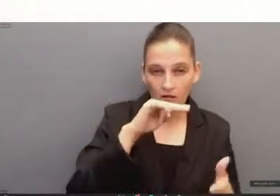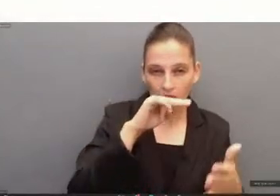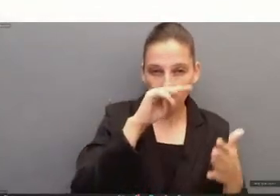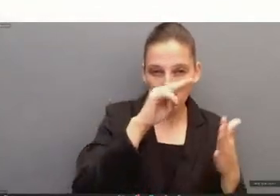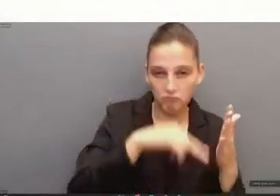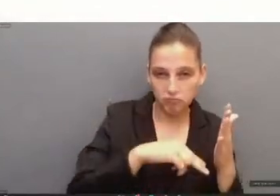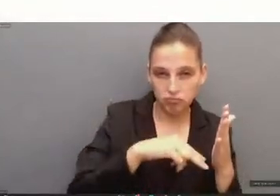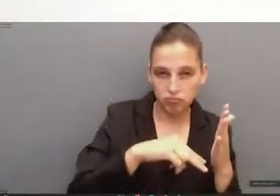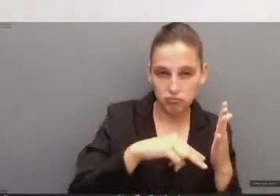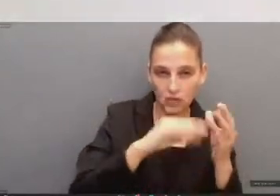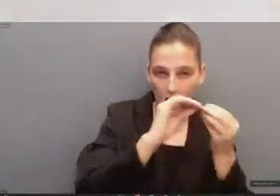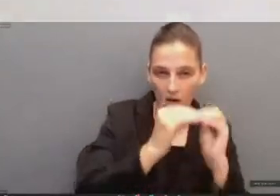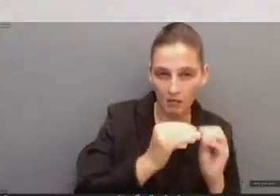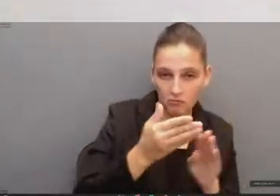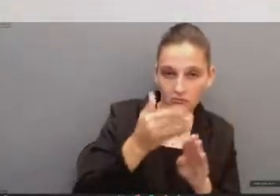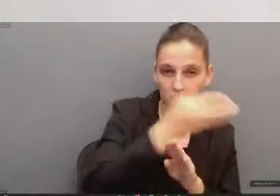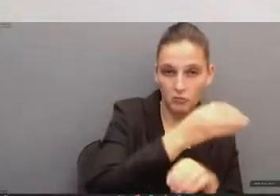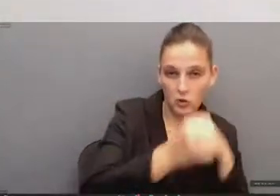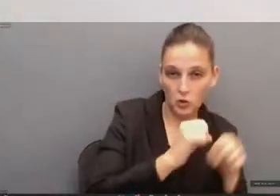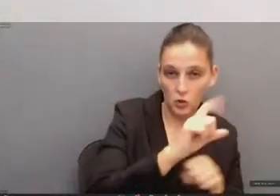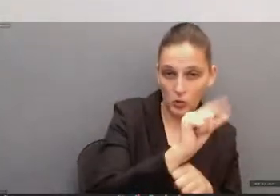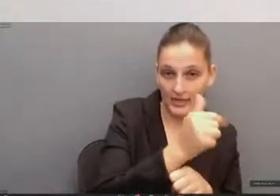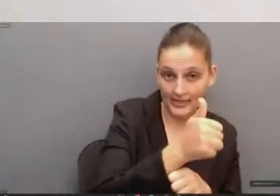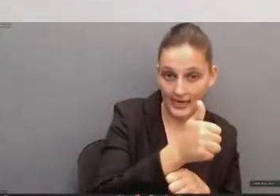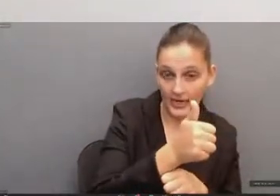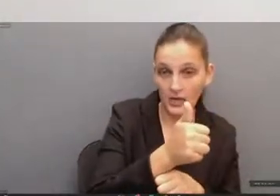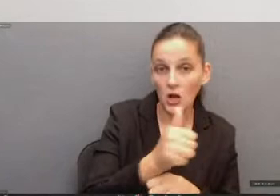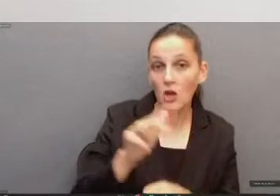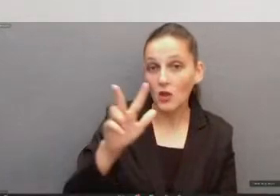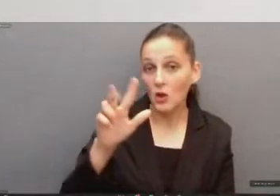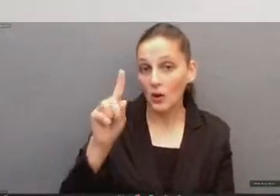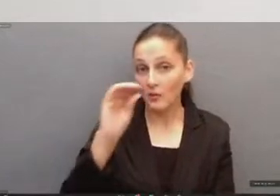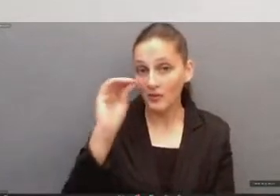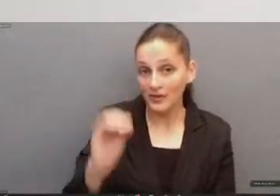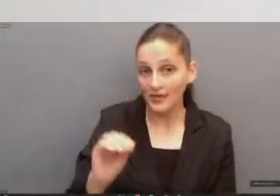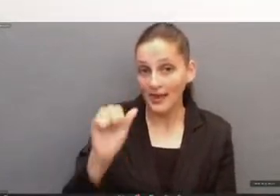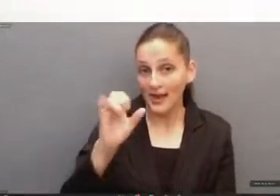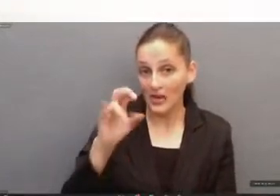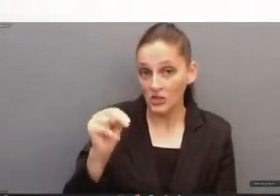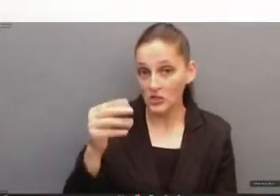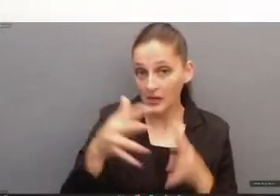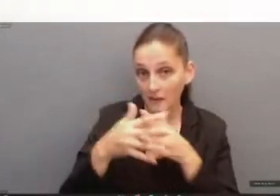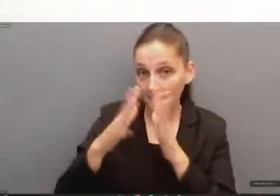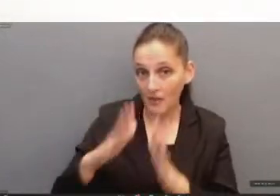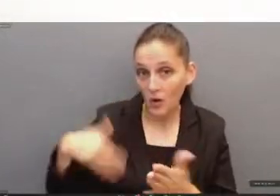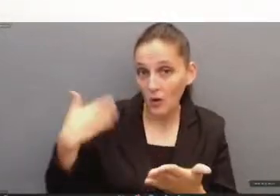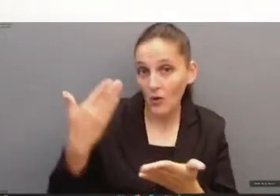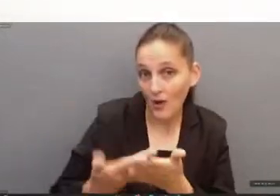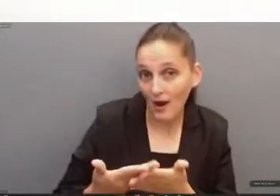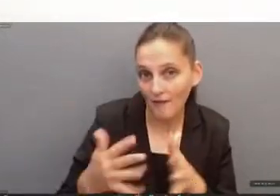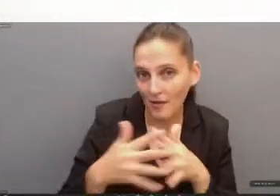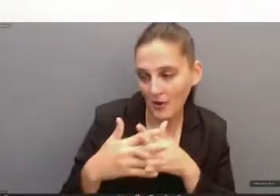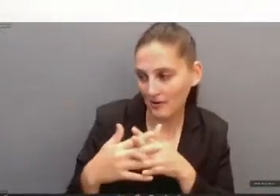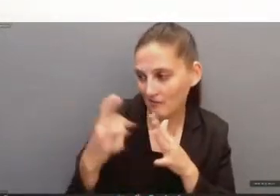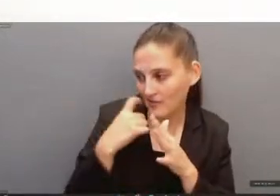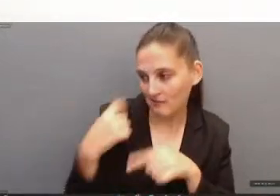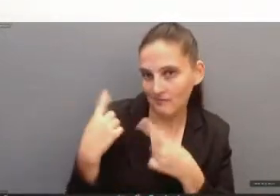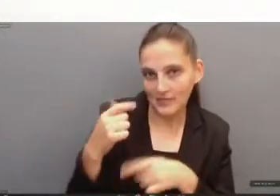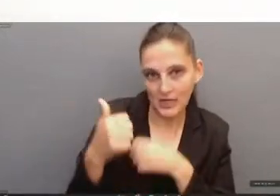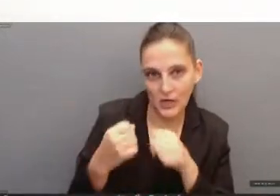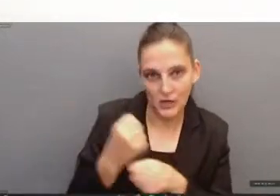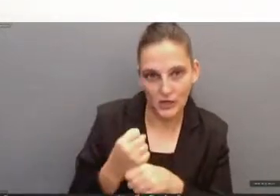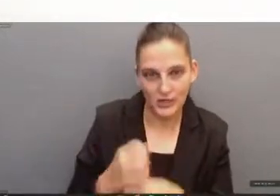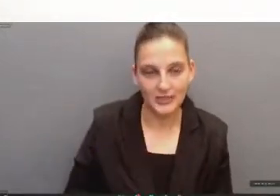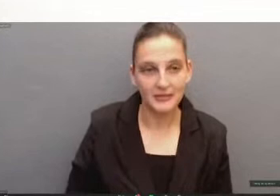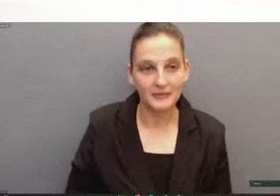2010, 31% of Asian Americans had arrived to the United States in the last 10 years. Now, I say